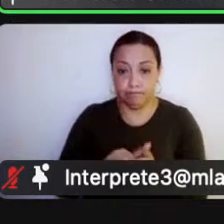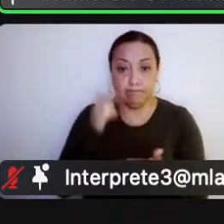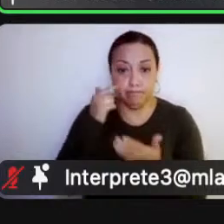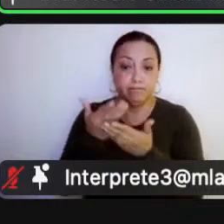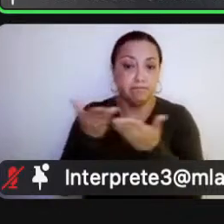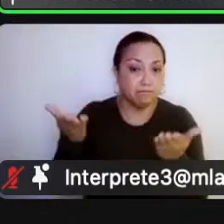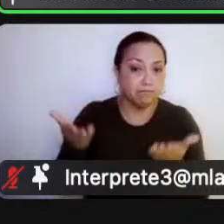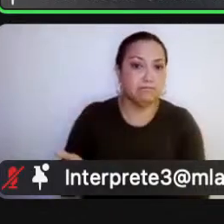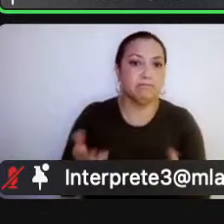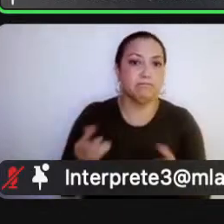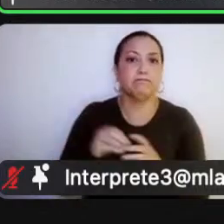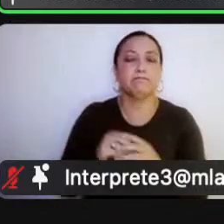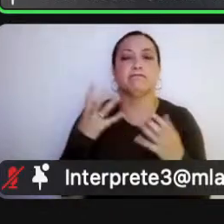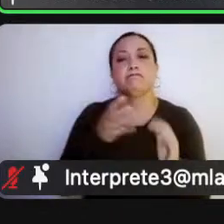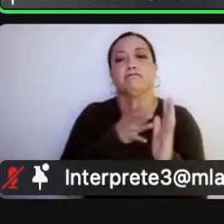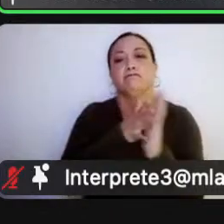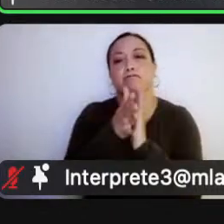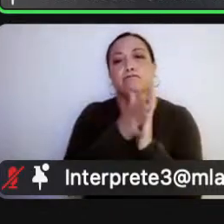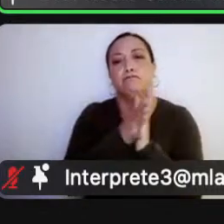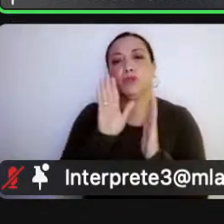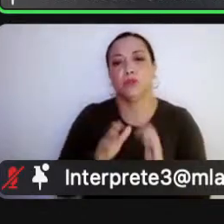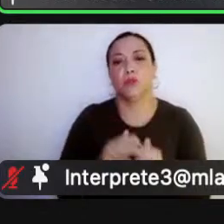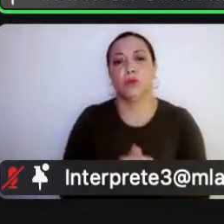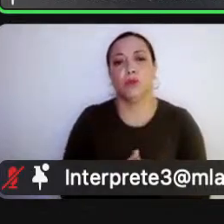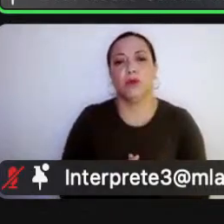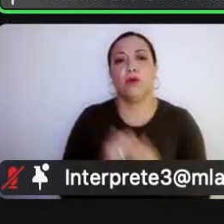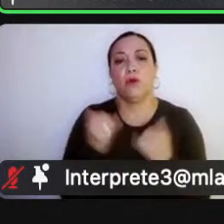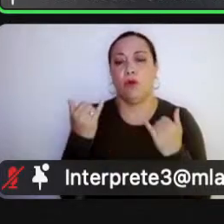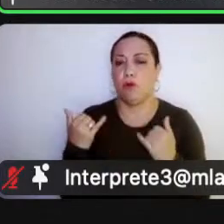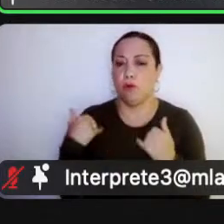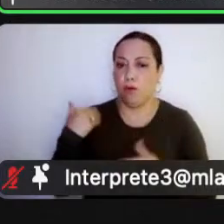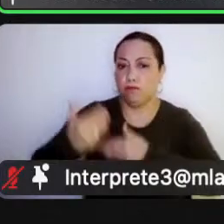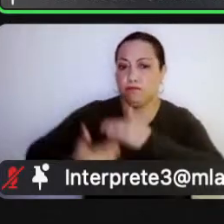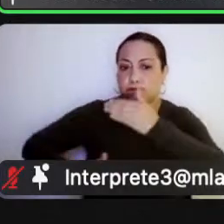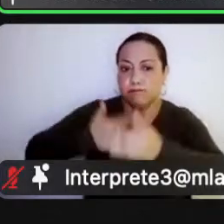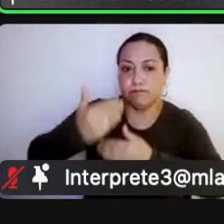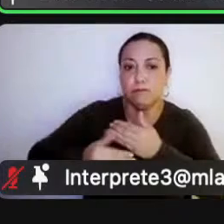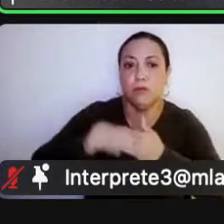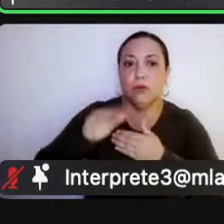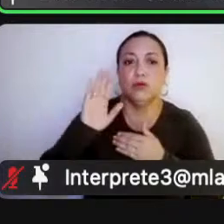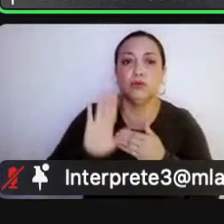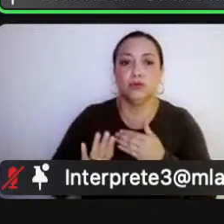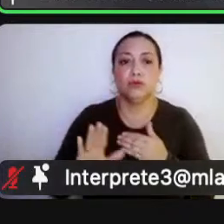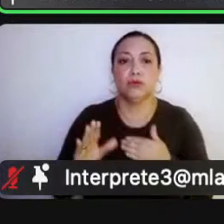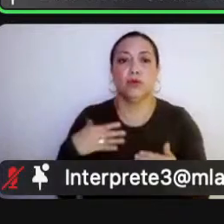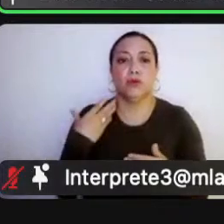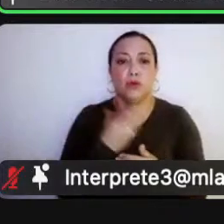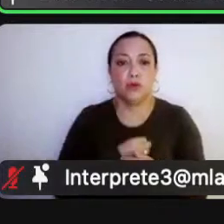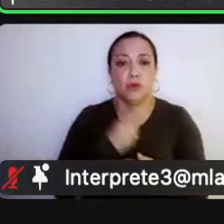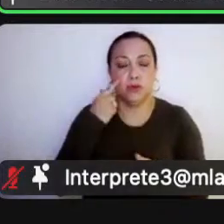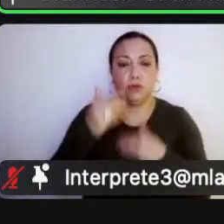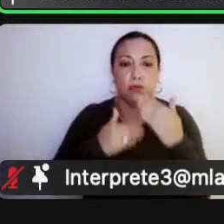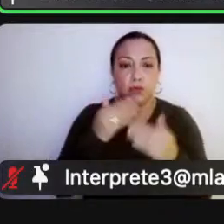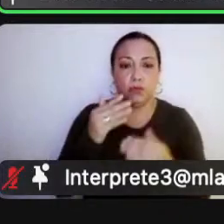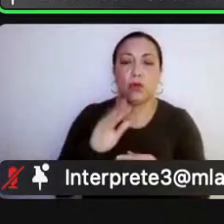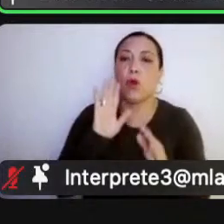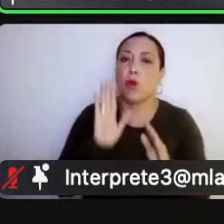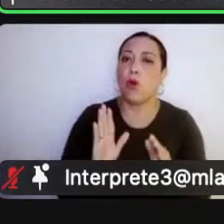In this moment, we would like to show you how we have advanced on the